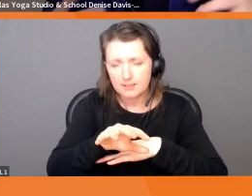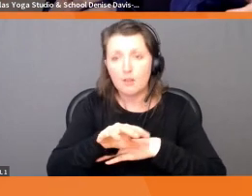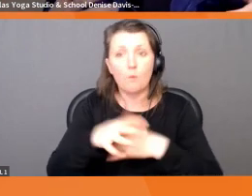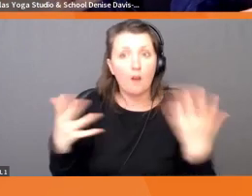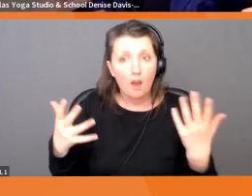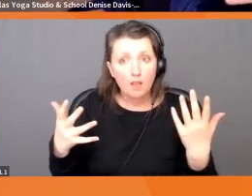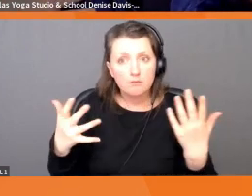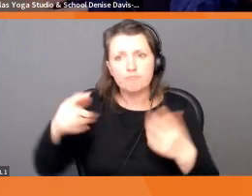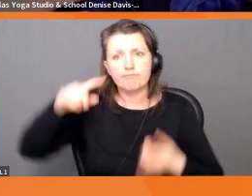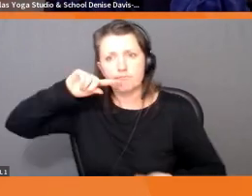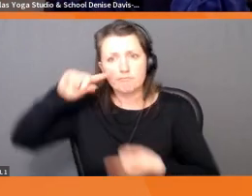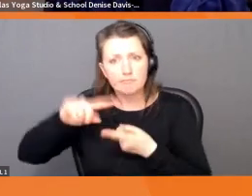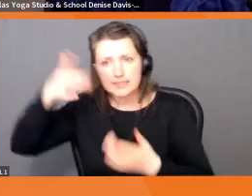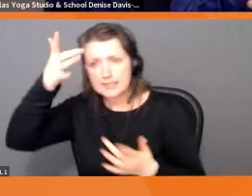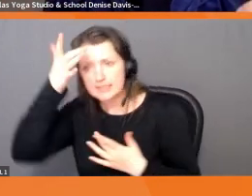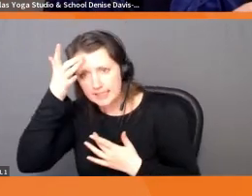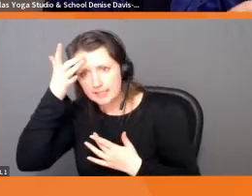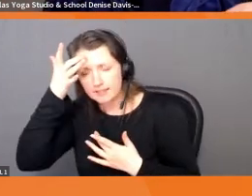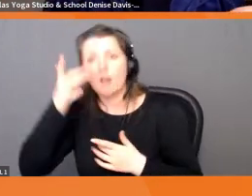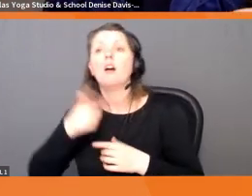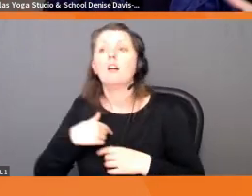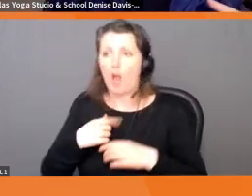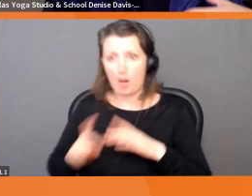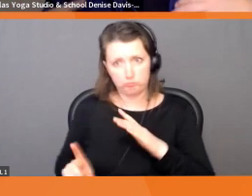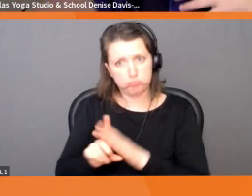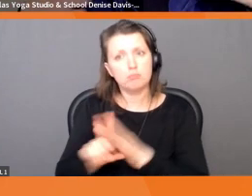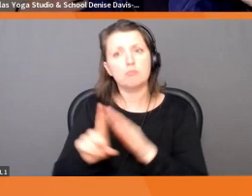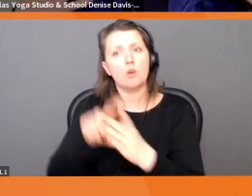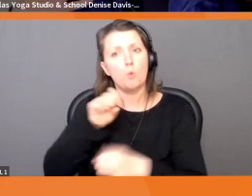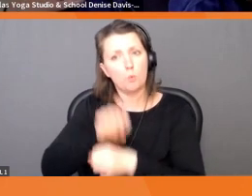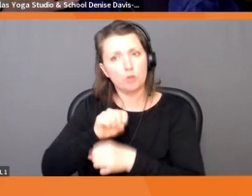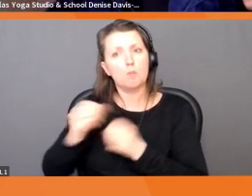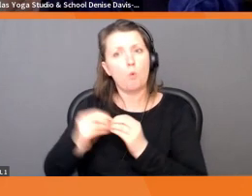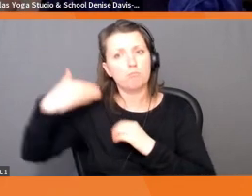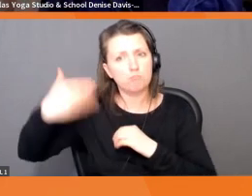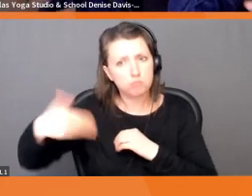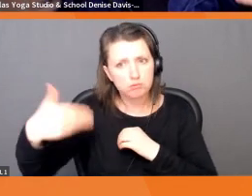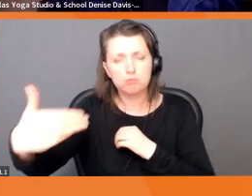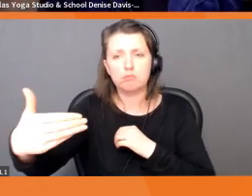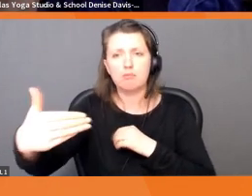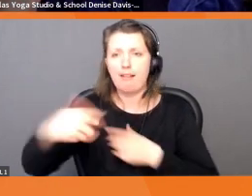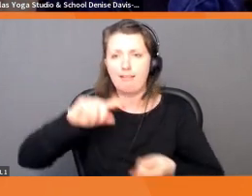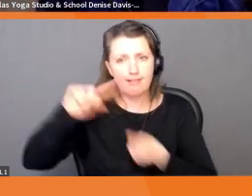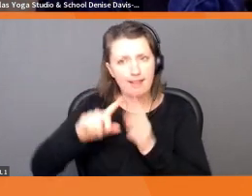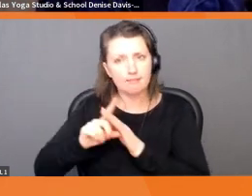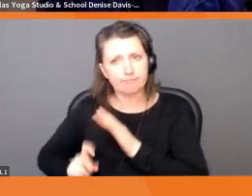often, and we're going to have to take time away from our business less often if we find a routine,